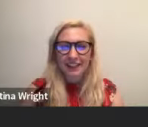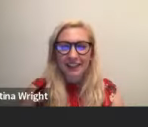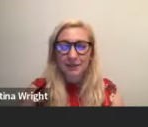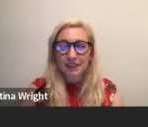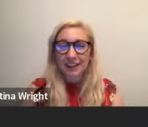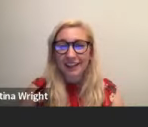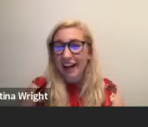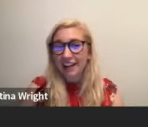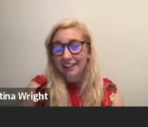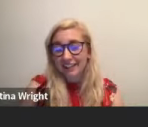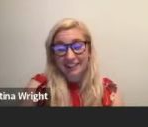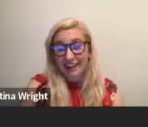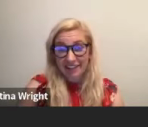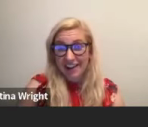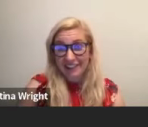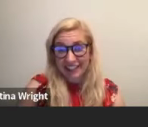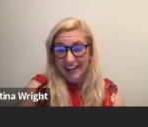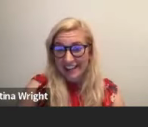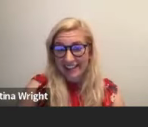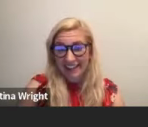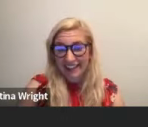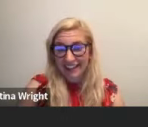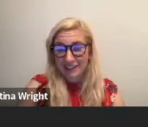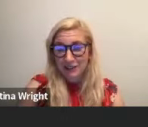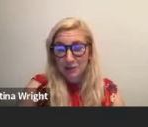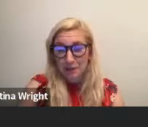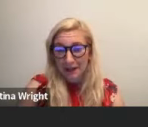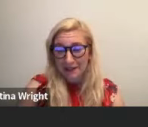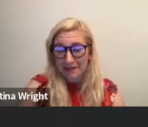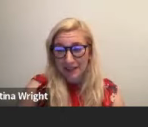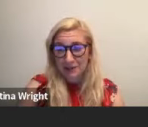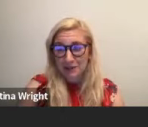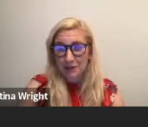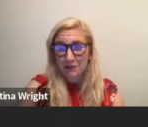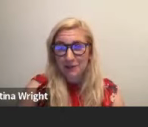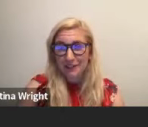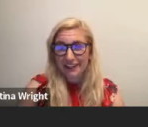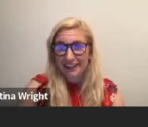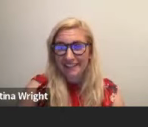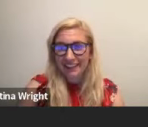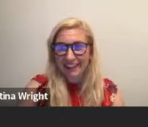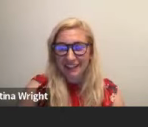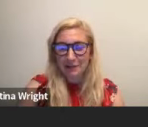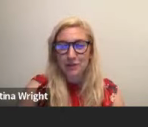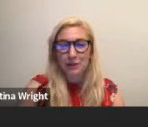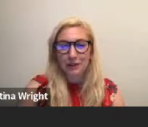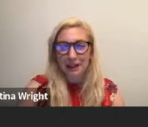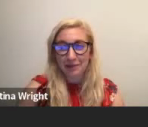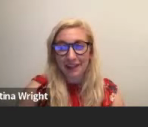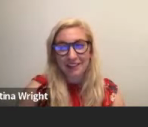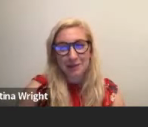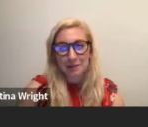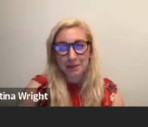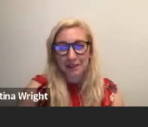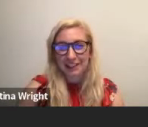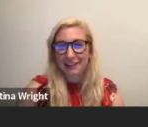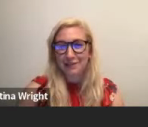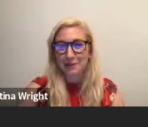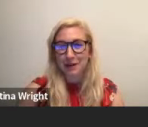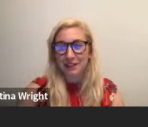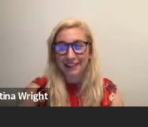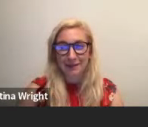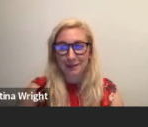Absolutely. This was like I said, I've never seen anything like that. Super awesome. Thank you so much for sharing it with us. I'm sure you'll have plenty of people